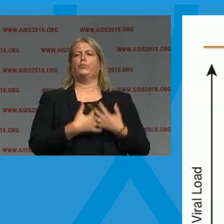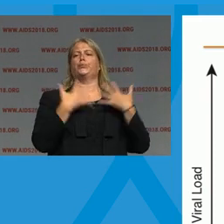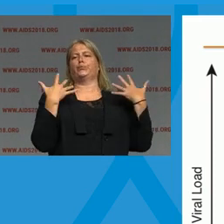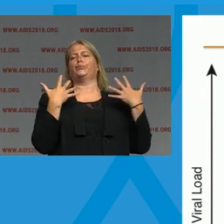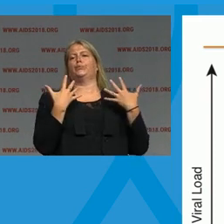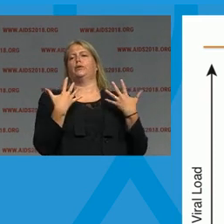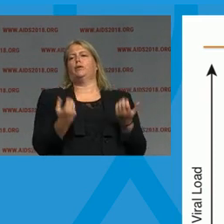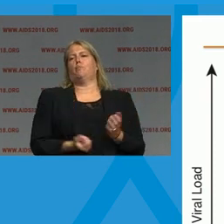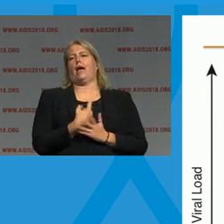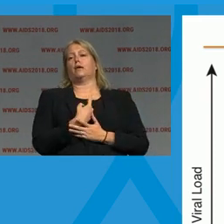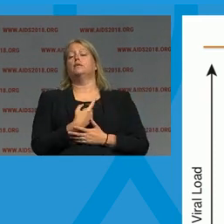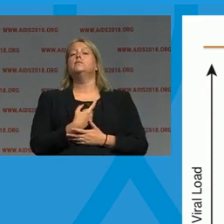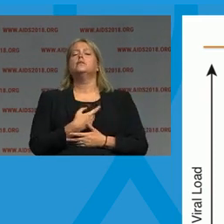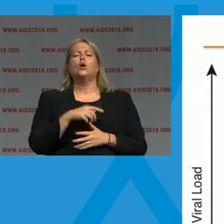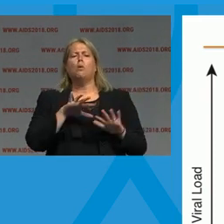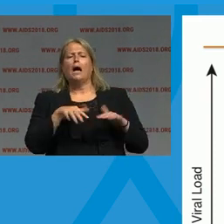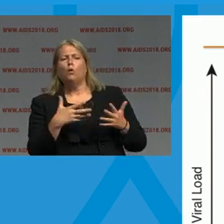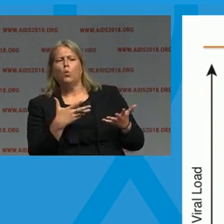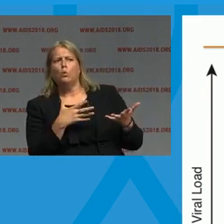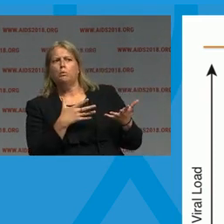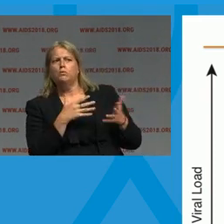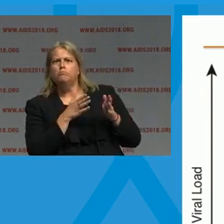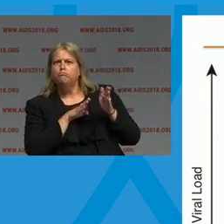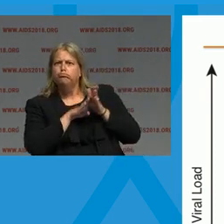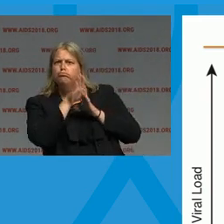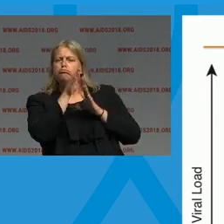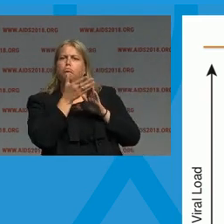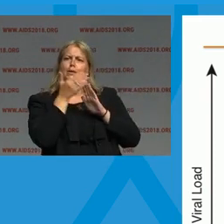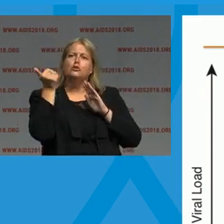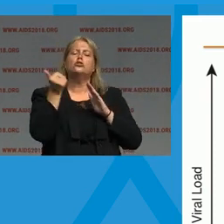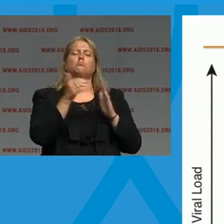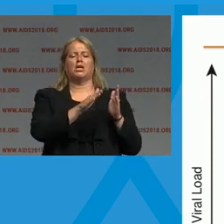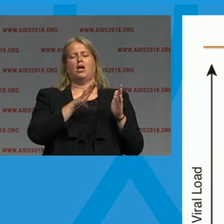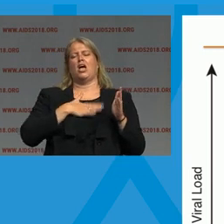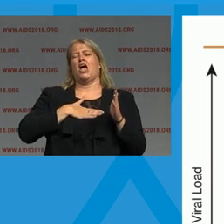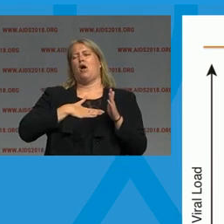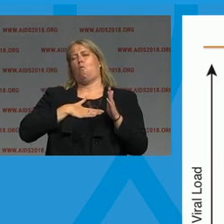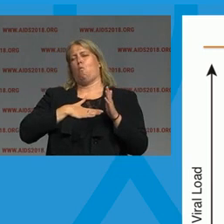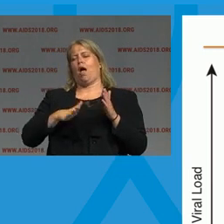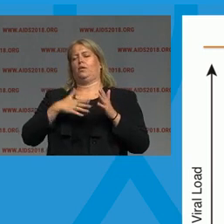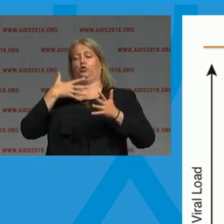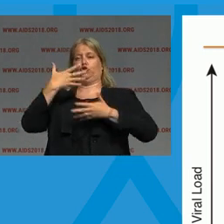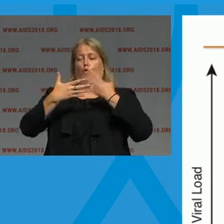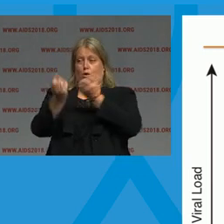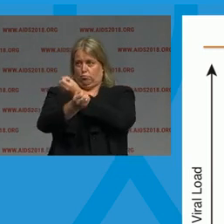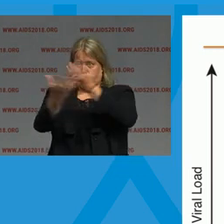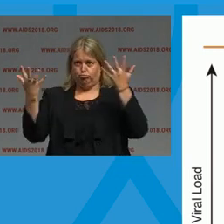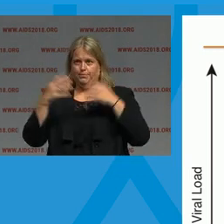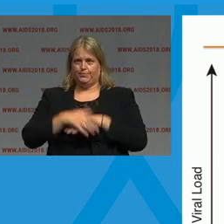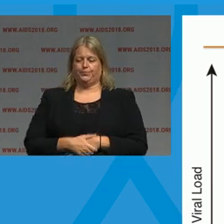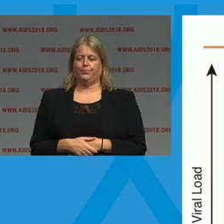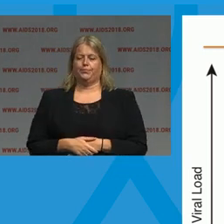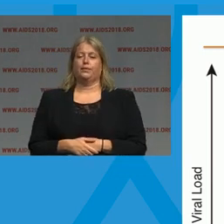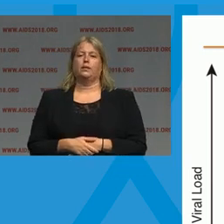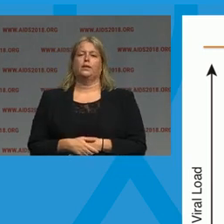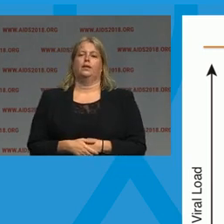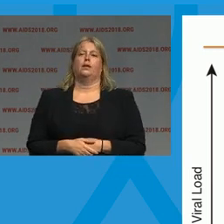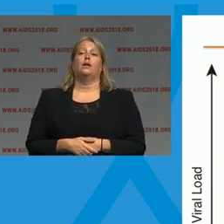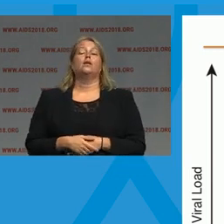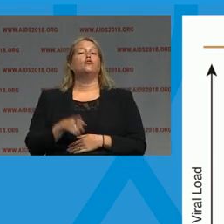able to do better than this, I want to borrow from a locally appropriate story of another life-saving but